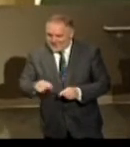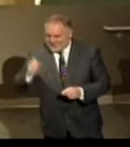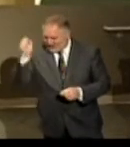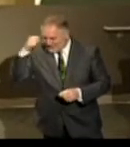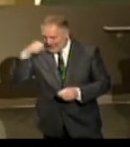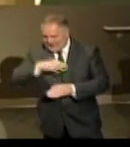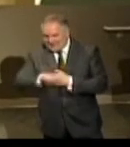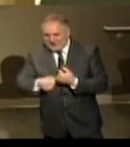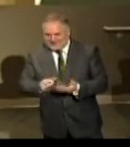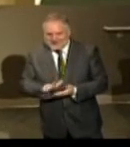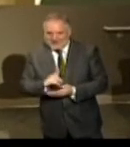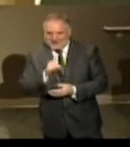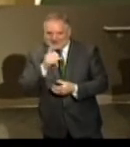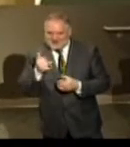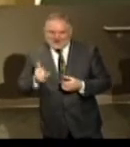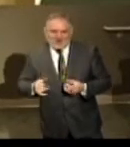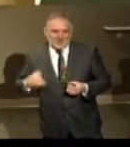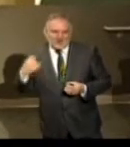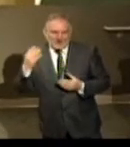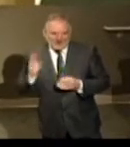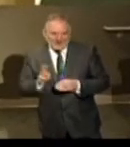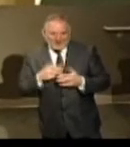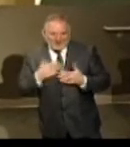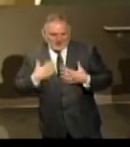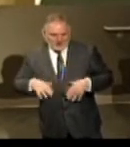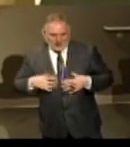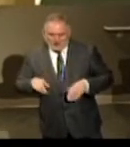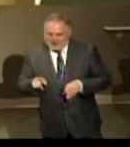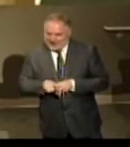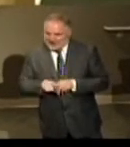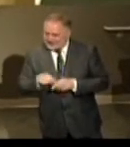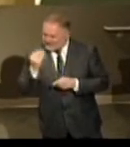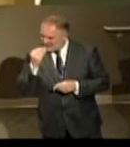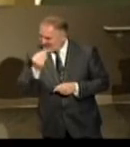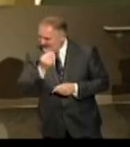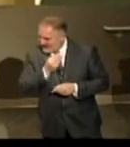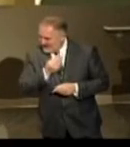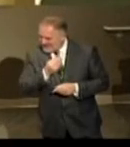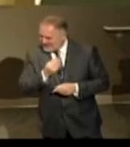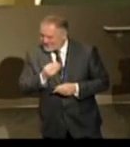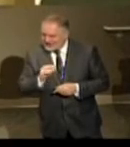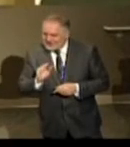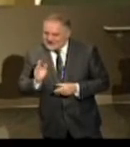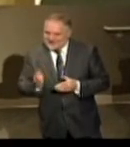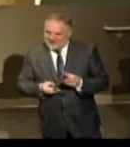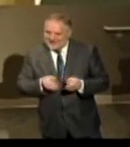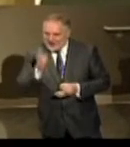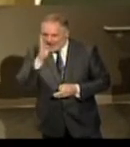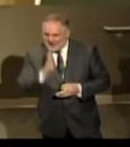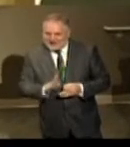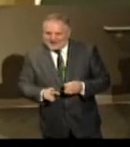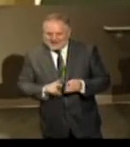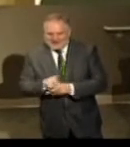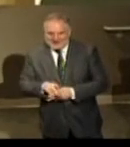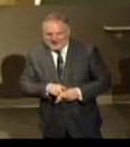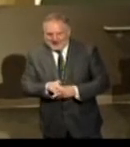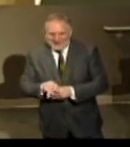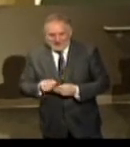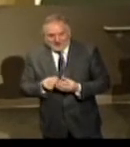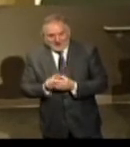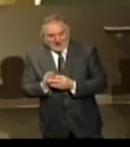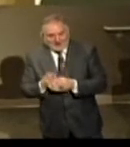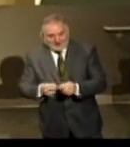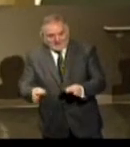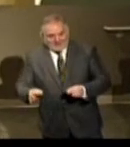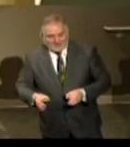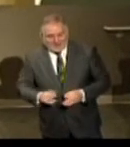Solomon, all of his glory, was not arrayed like unto one of these. Wherefore, if God so clothed the grass of the field, which today is and tomorrow is cast in the oven,